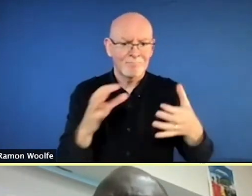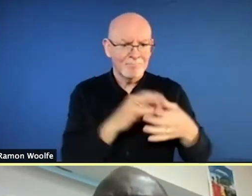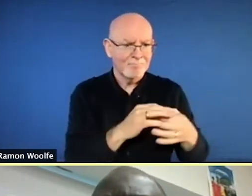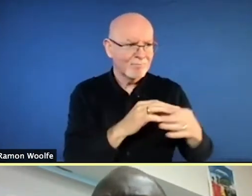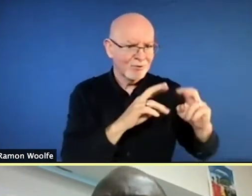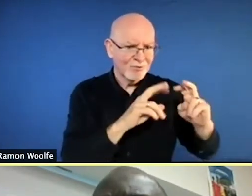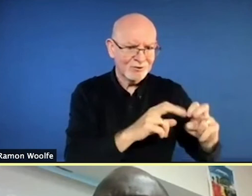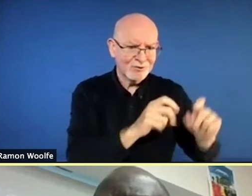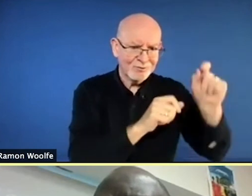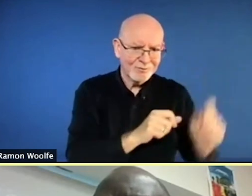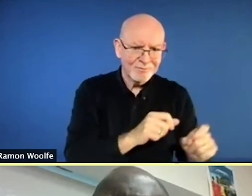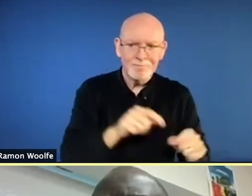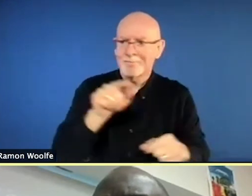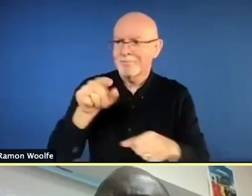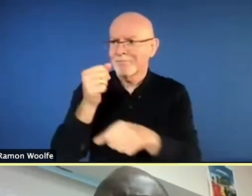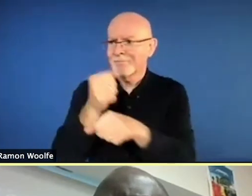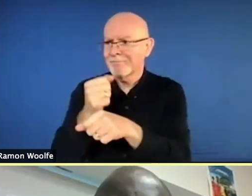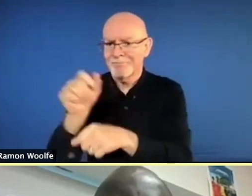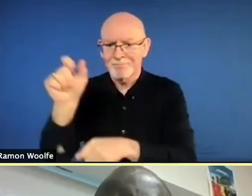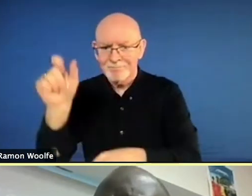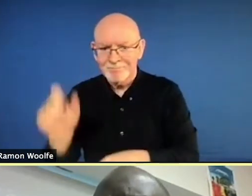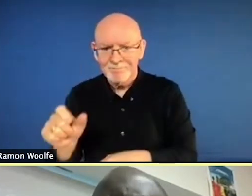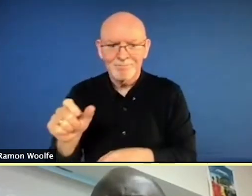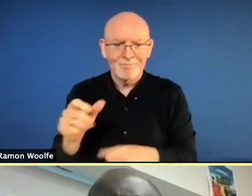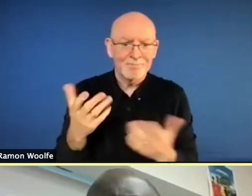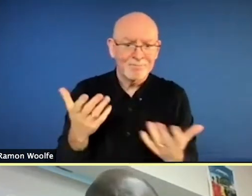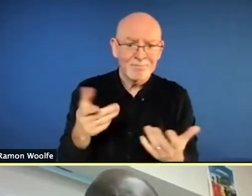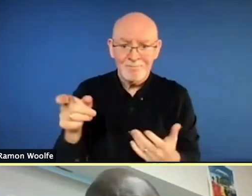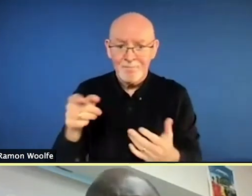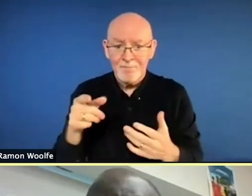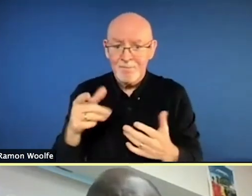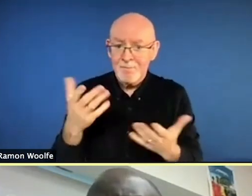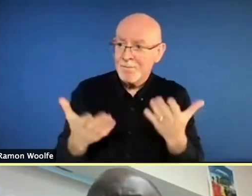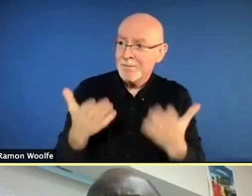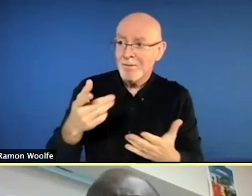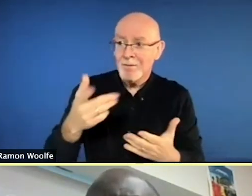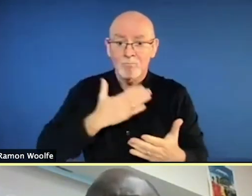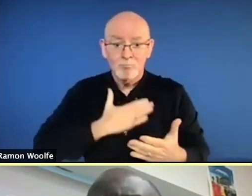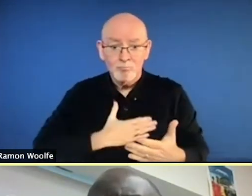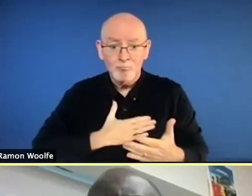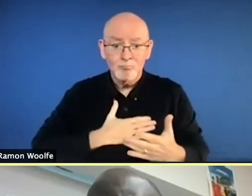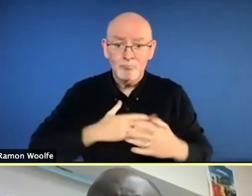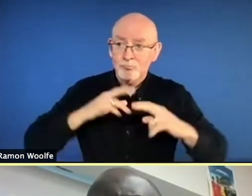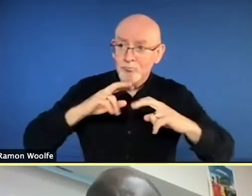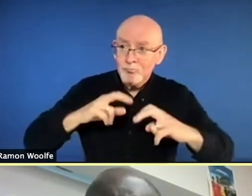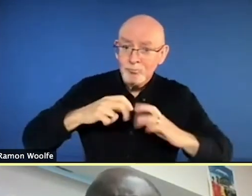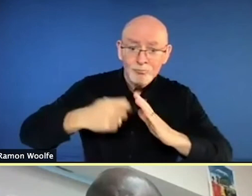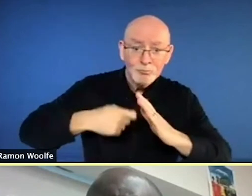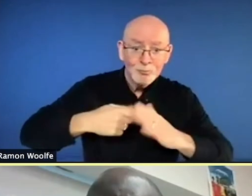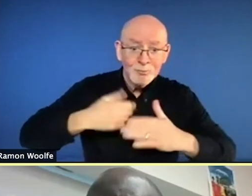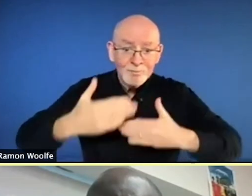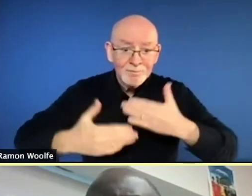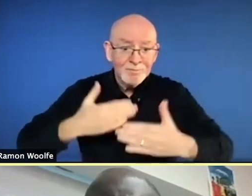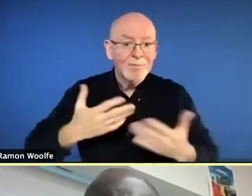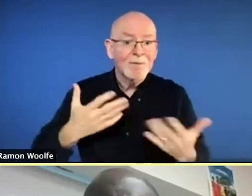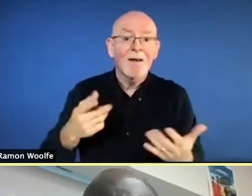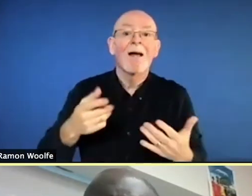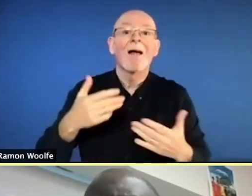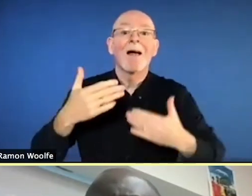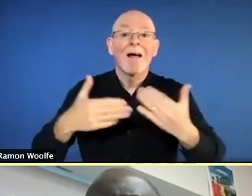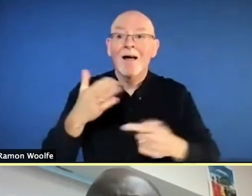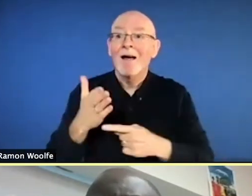field, and how they can, every time have these ethical codes